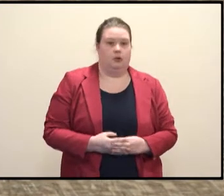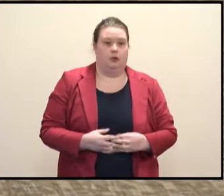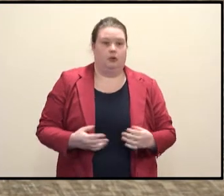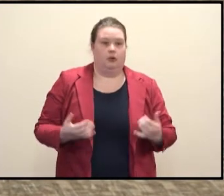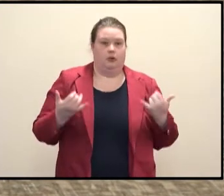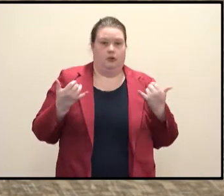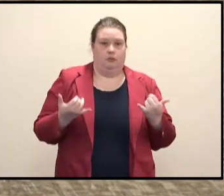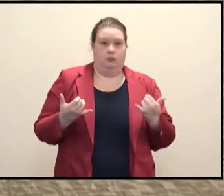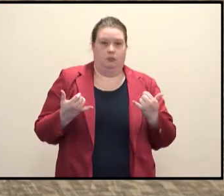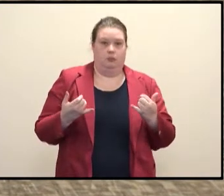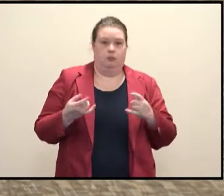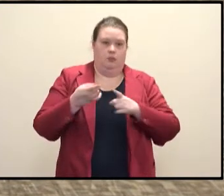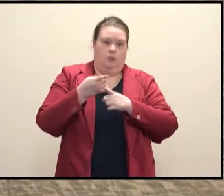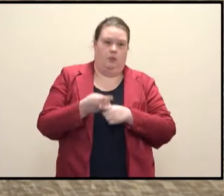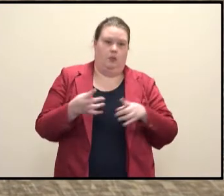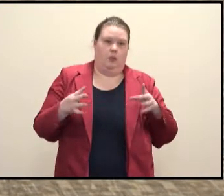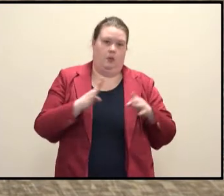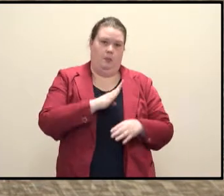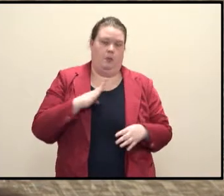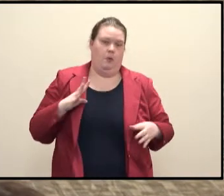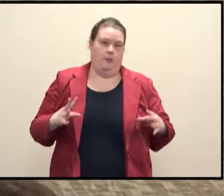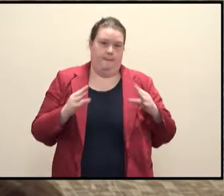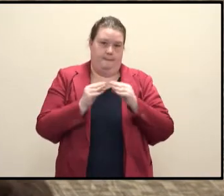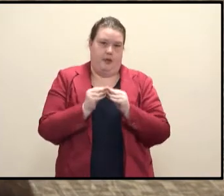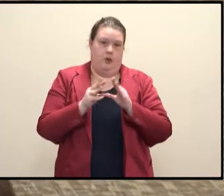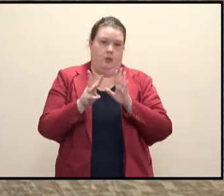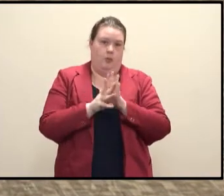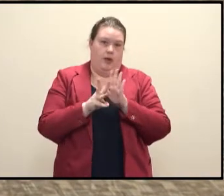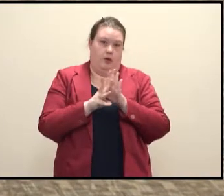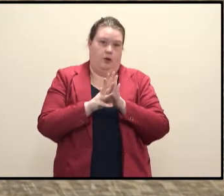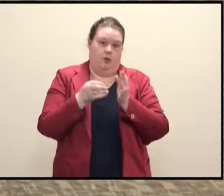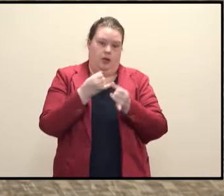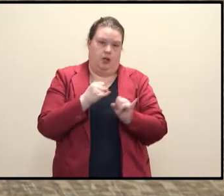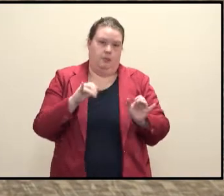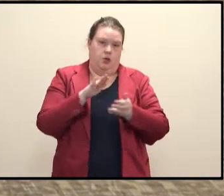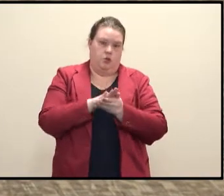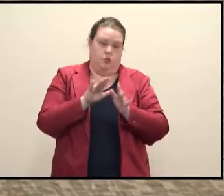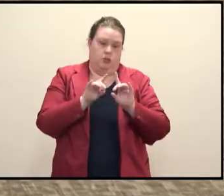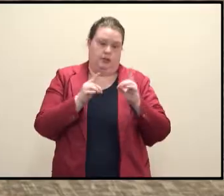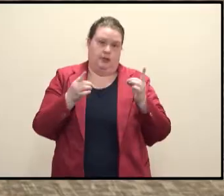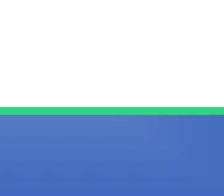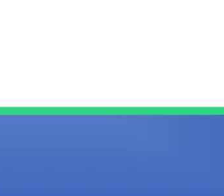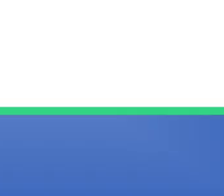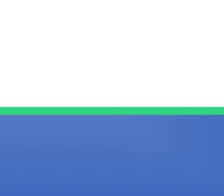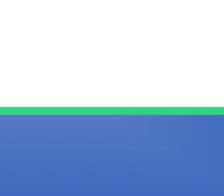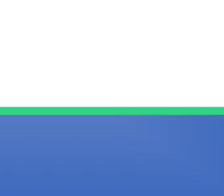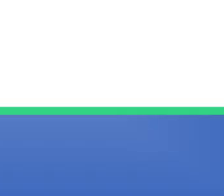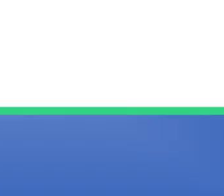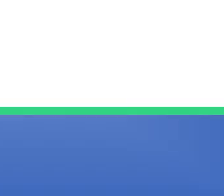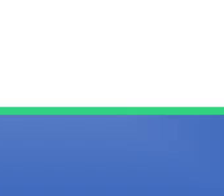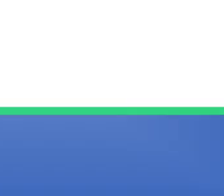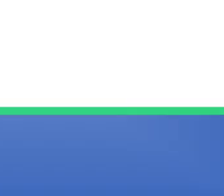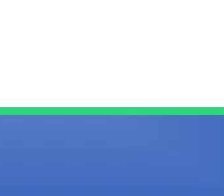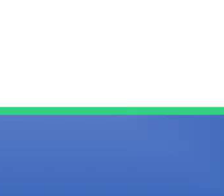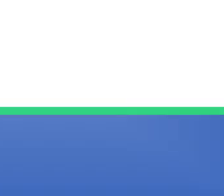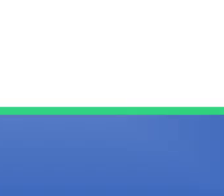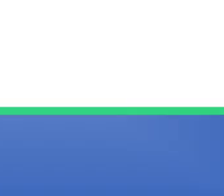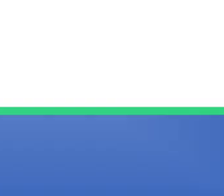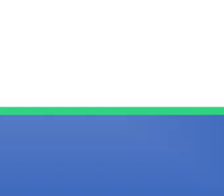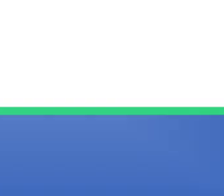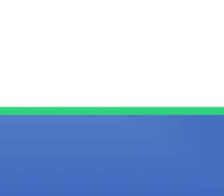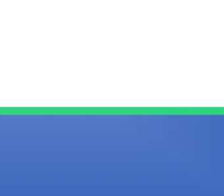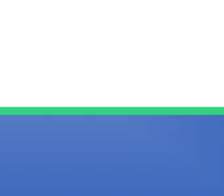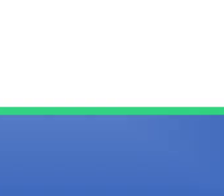This regular board meeting of the Waco Independent School District is hereby called to order. Item 8 is consider, discuss,